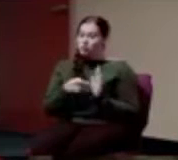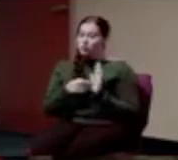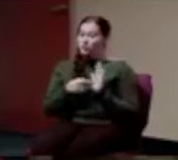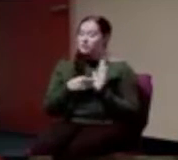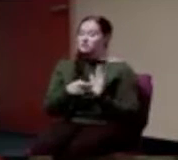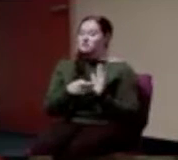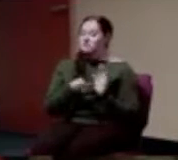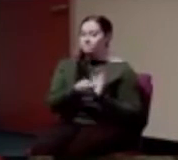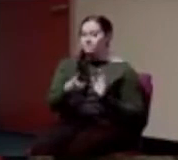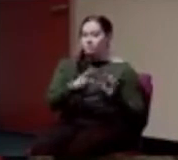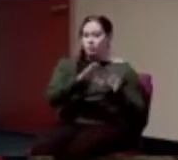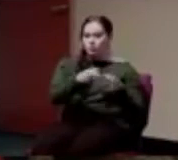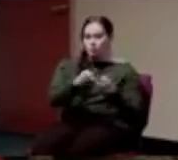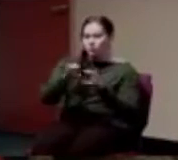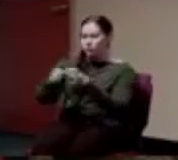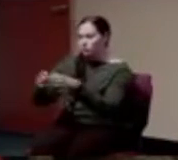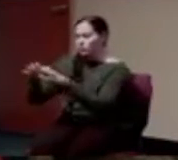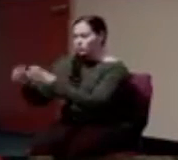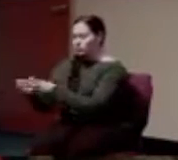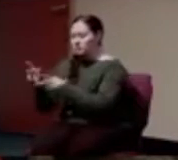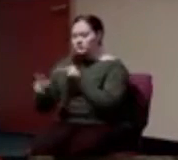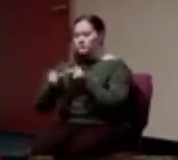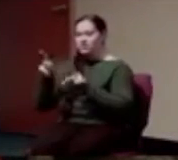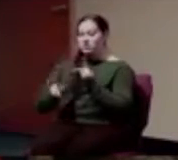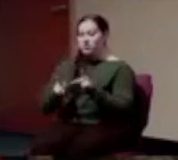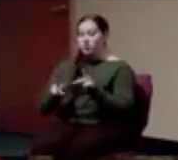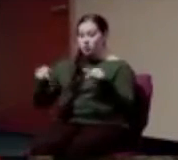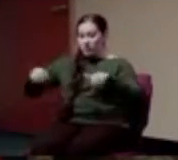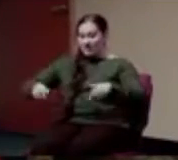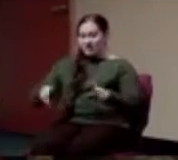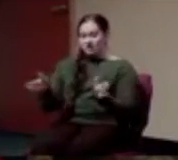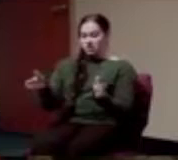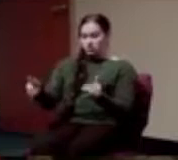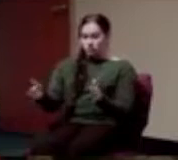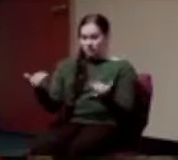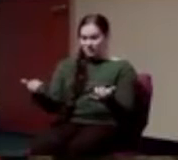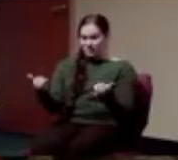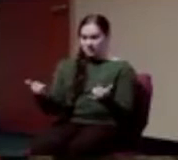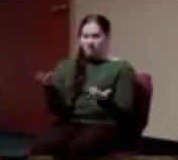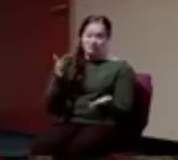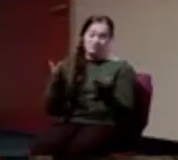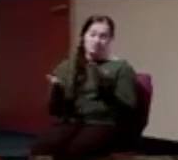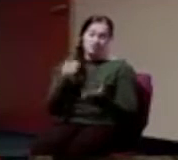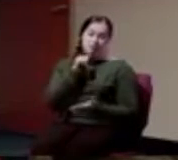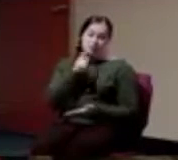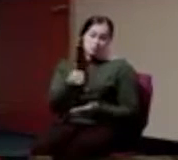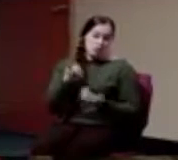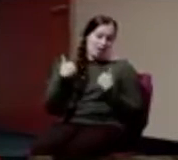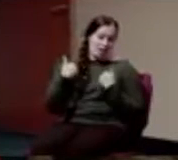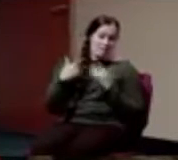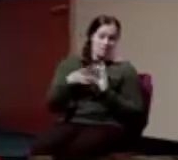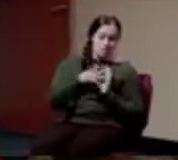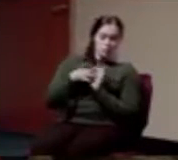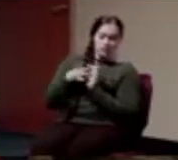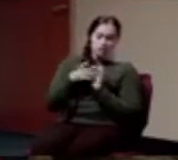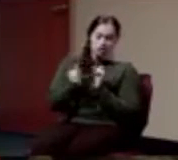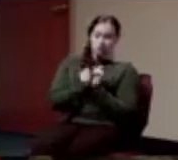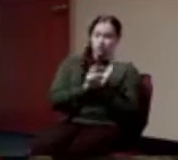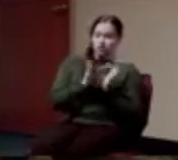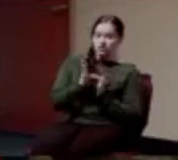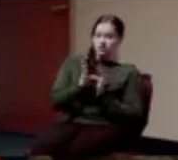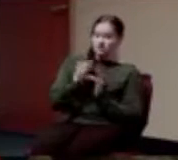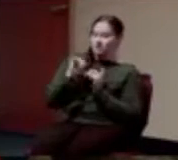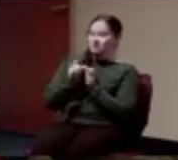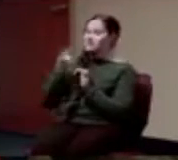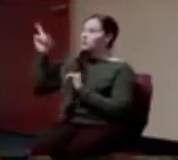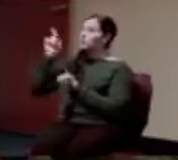few groups of people who may be in the room today. For those of you who may not have a personal relationship with Jesus, it shows how Jesus responds to you, not